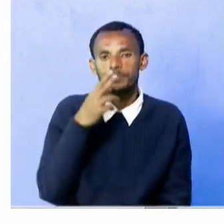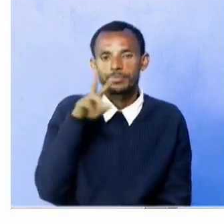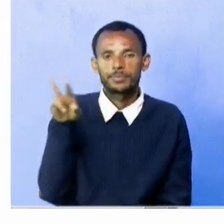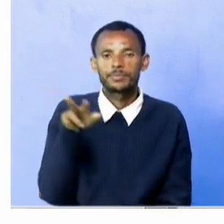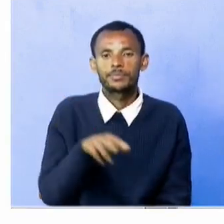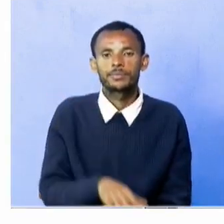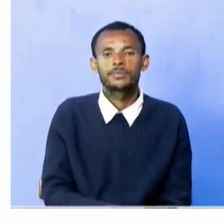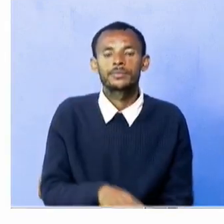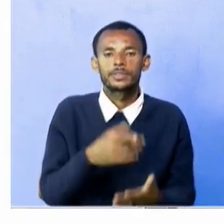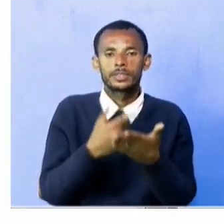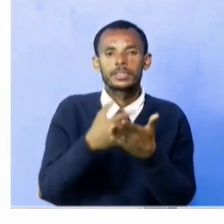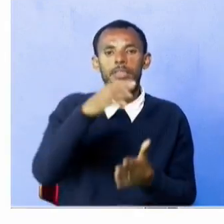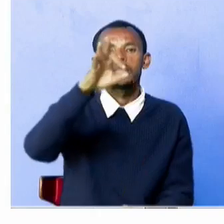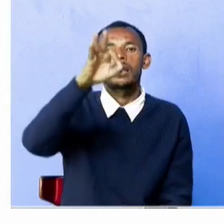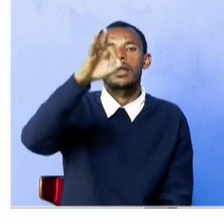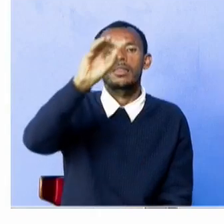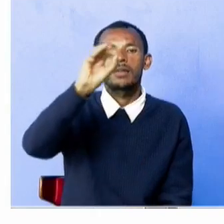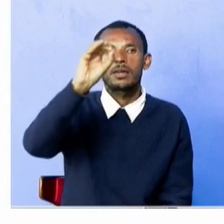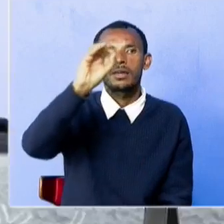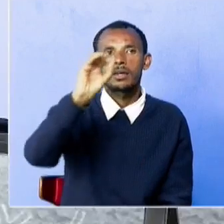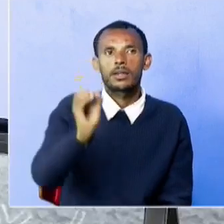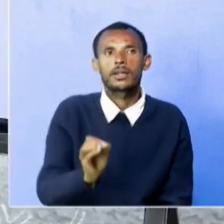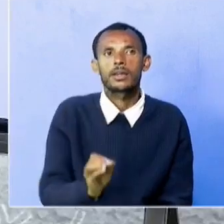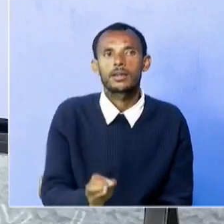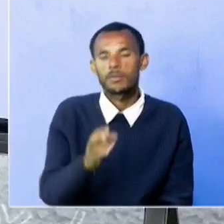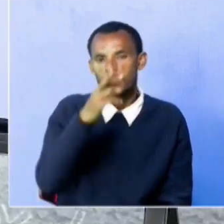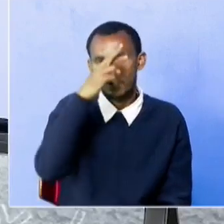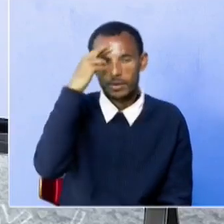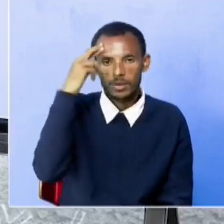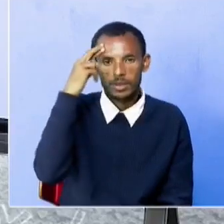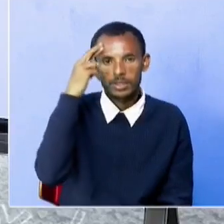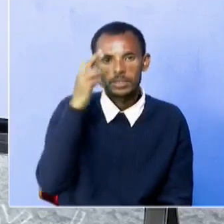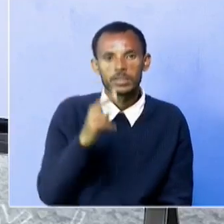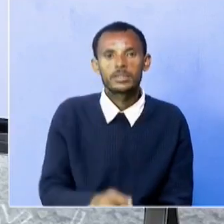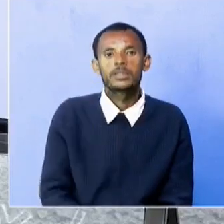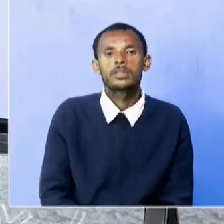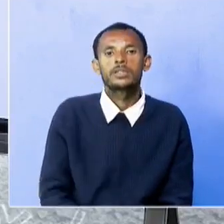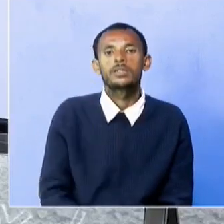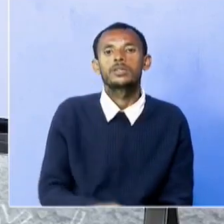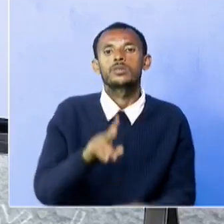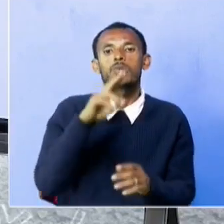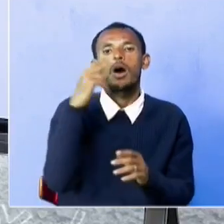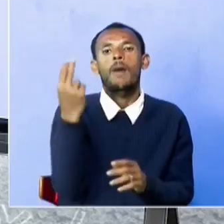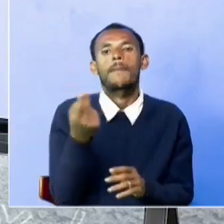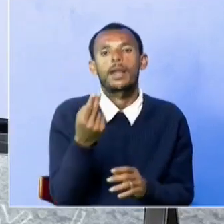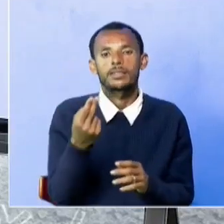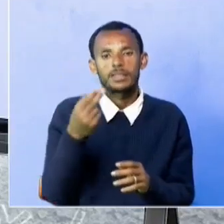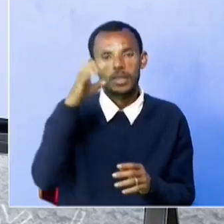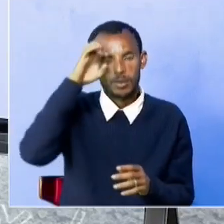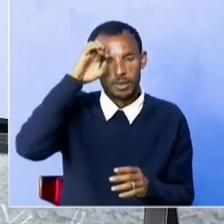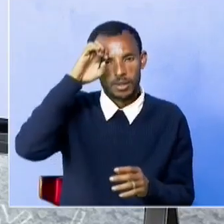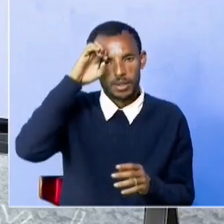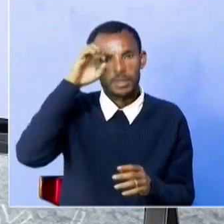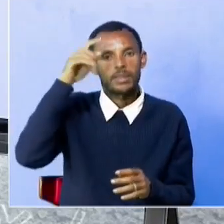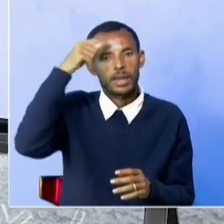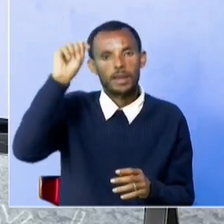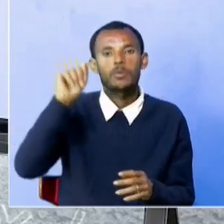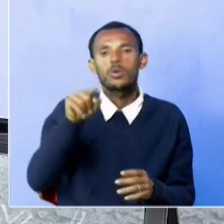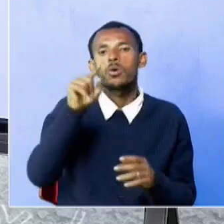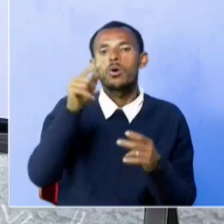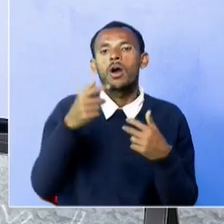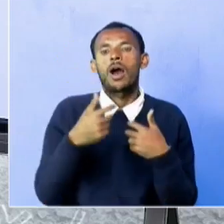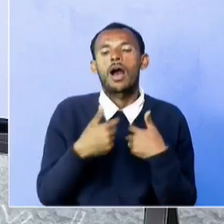assume this is 90 degrees, because to apply Euclid's theorem, you need to